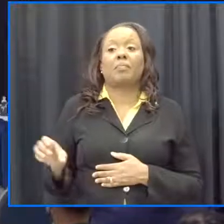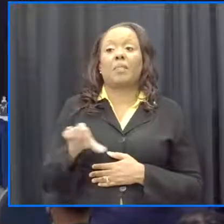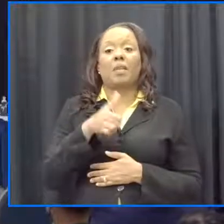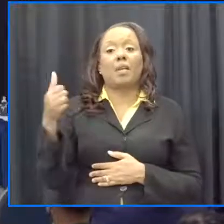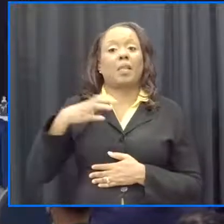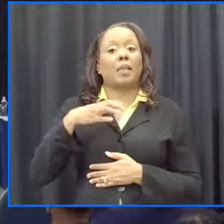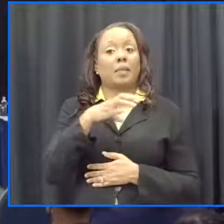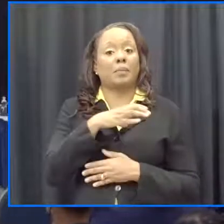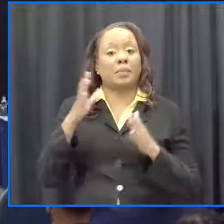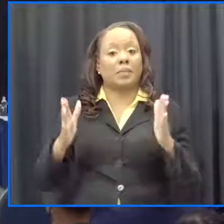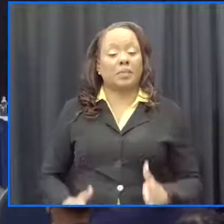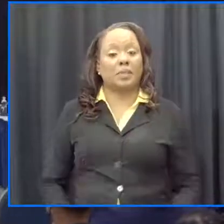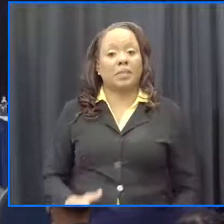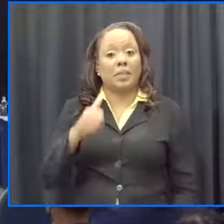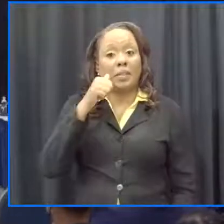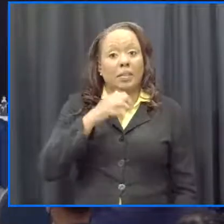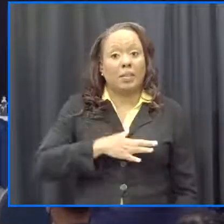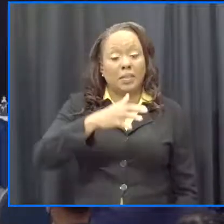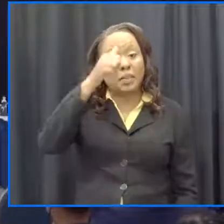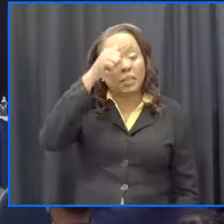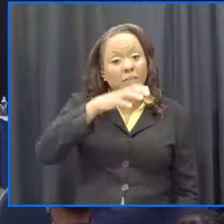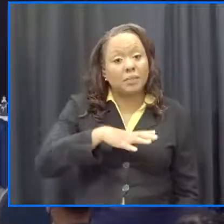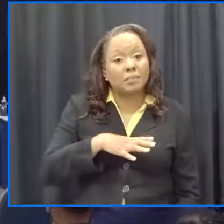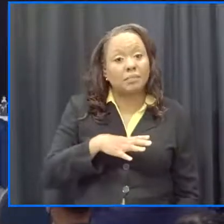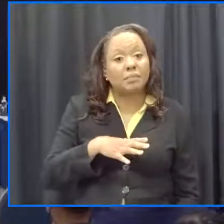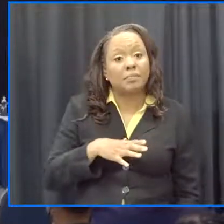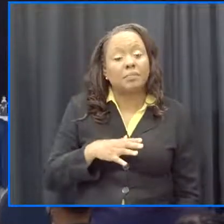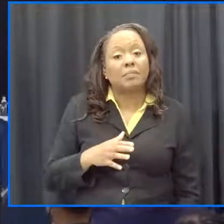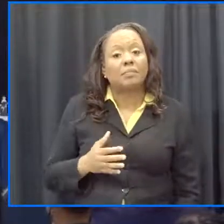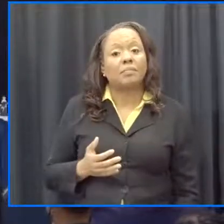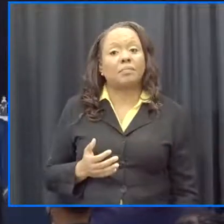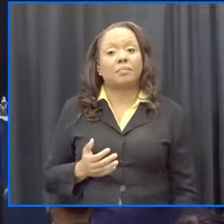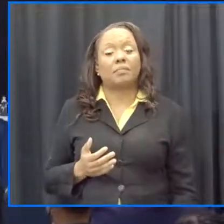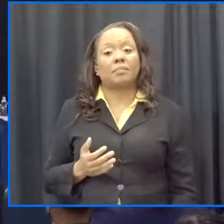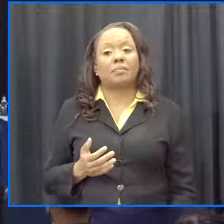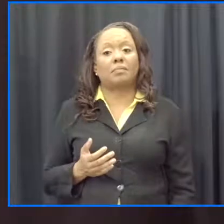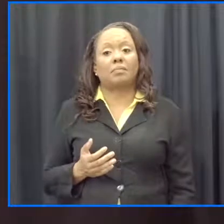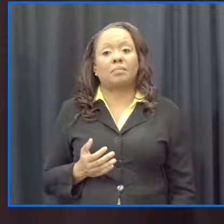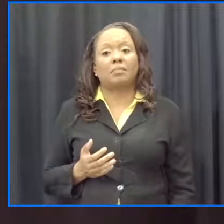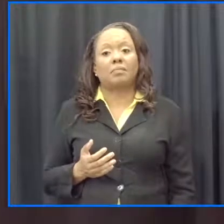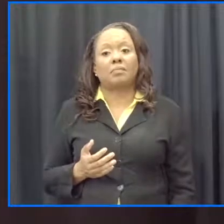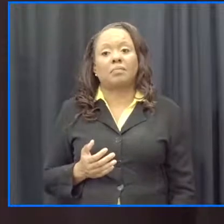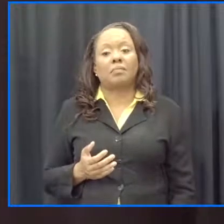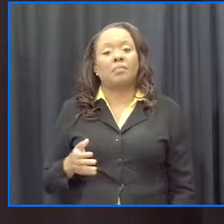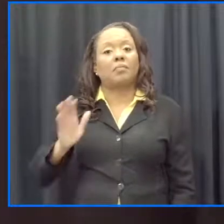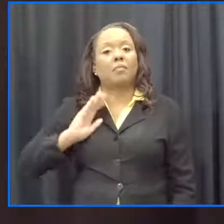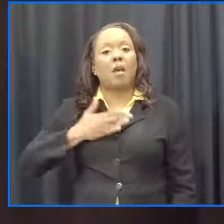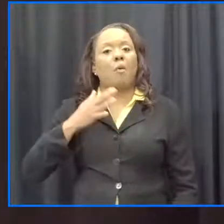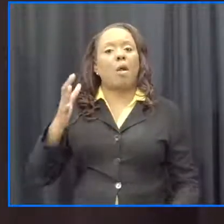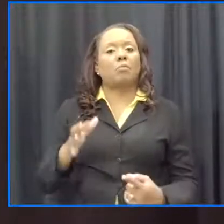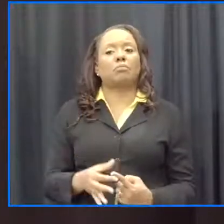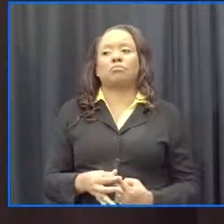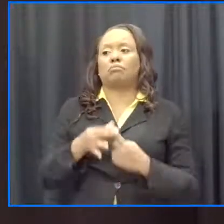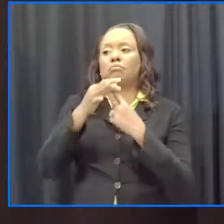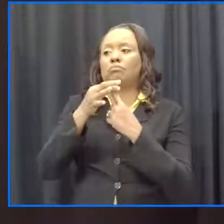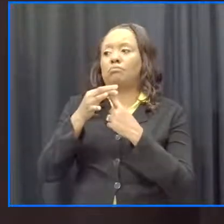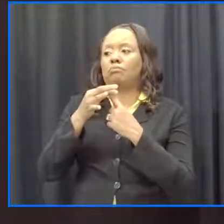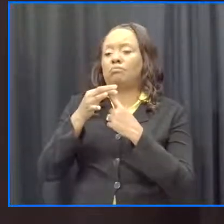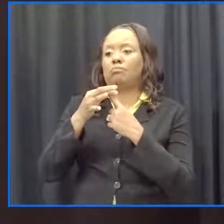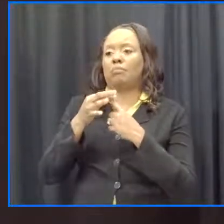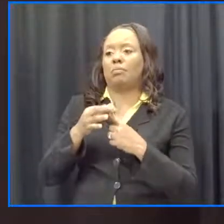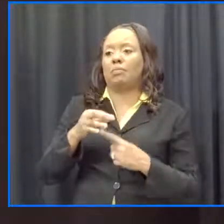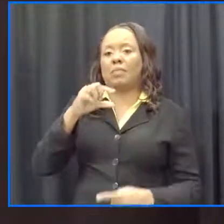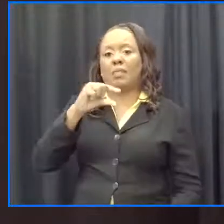Fellow commissioners, ladies and gentlemen, the assignment and appointment of Mr.